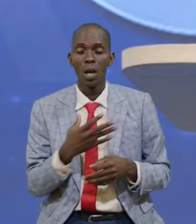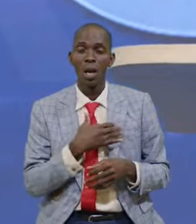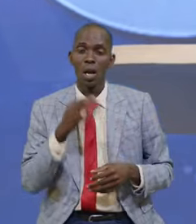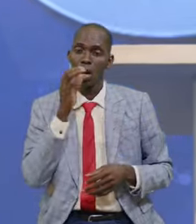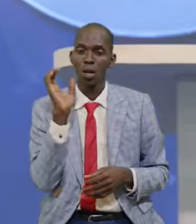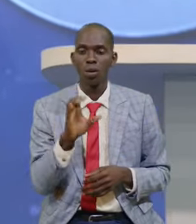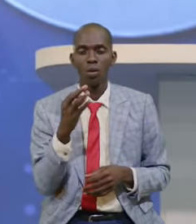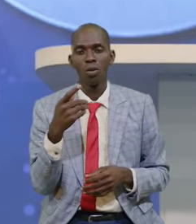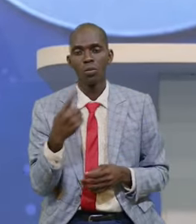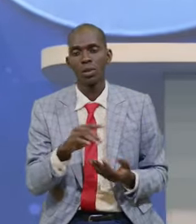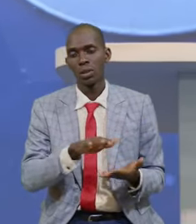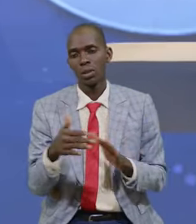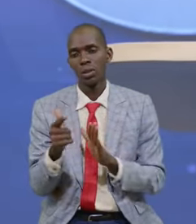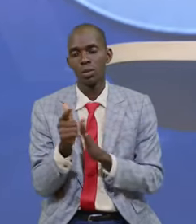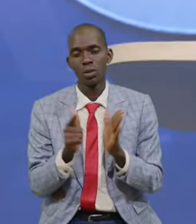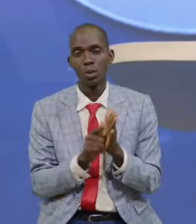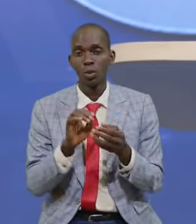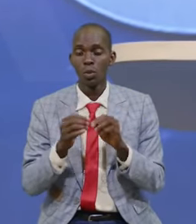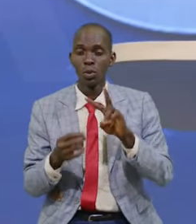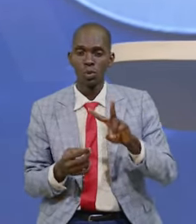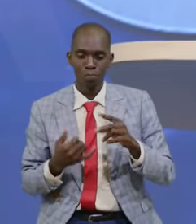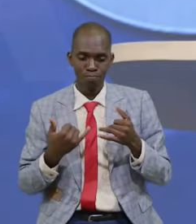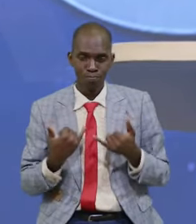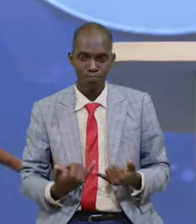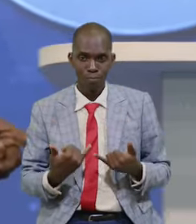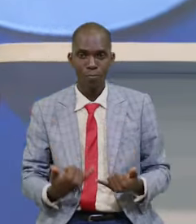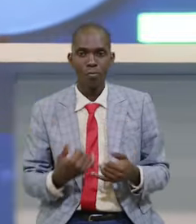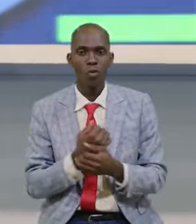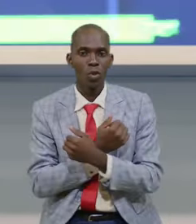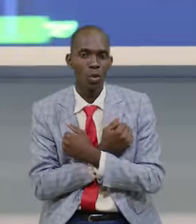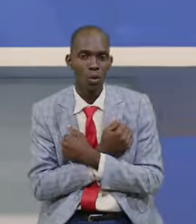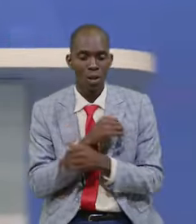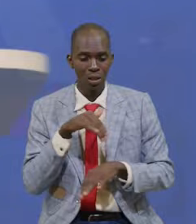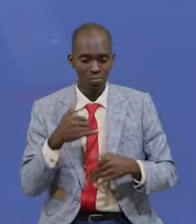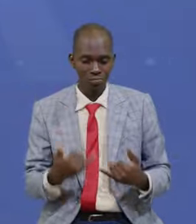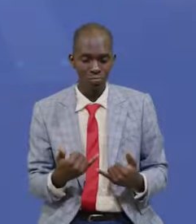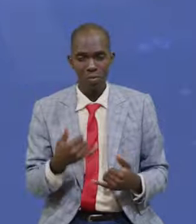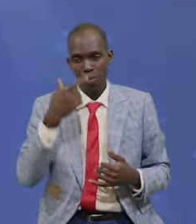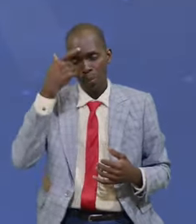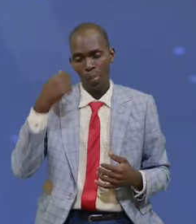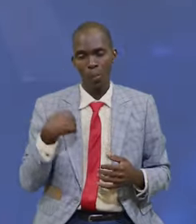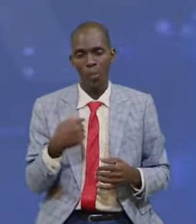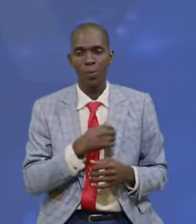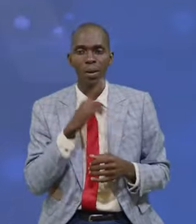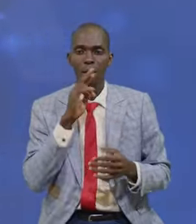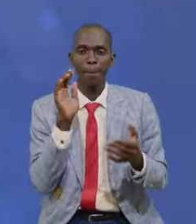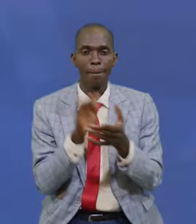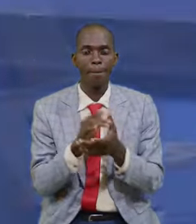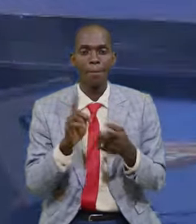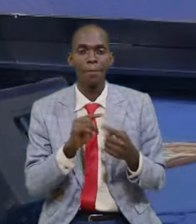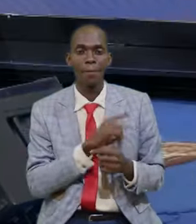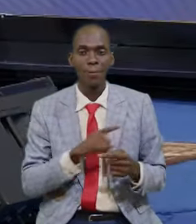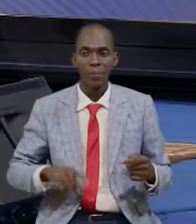Number two, presently loved. At this day, because now we're married to the Lord, the living